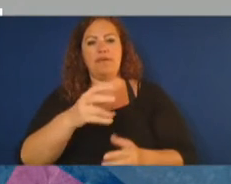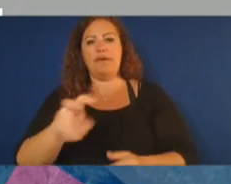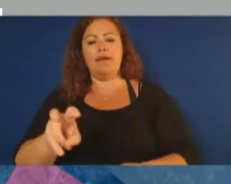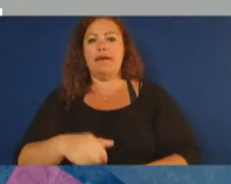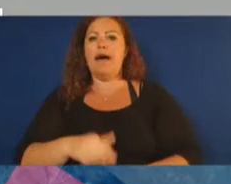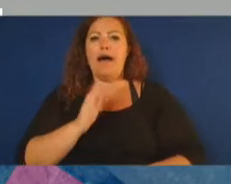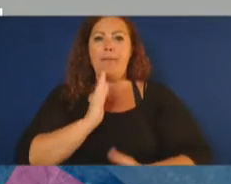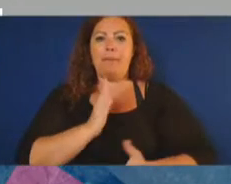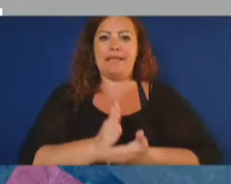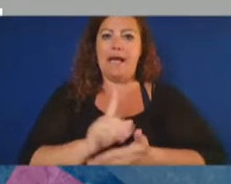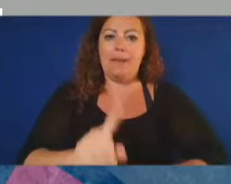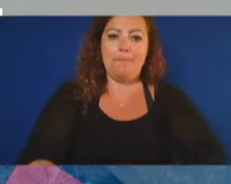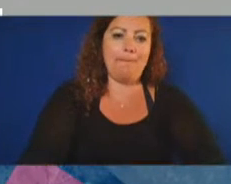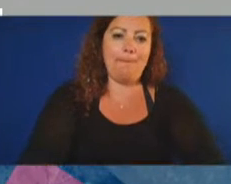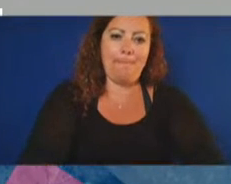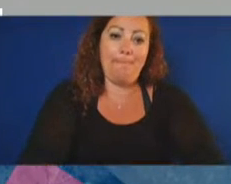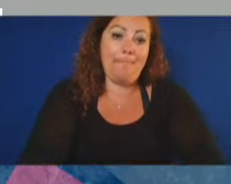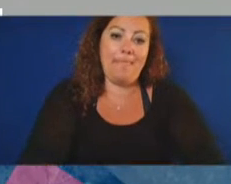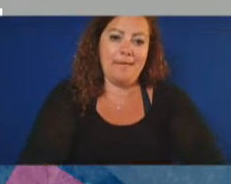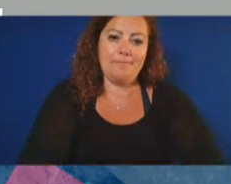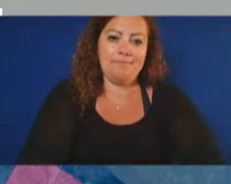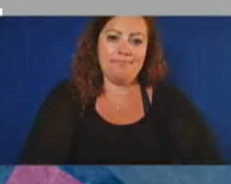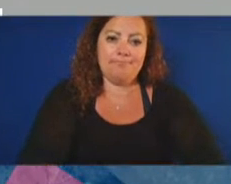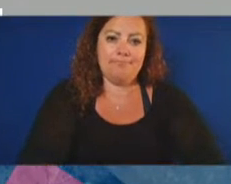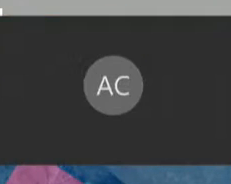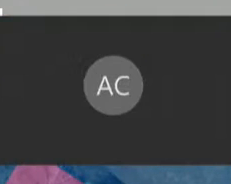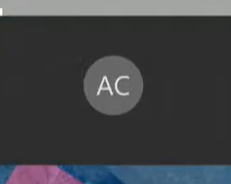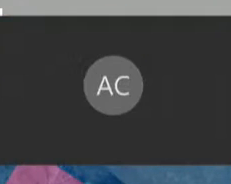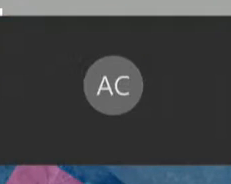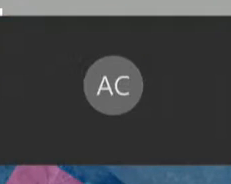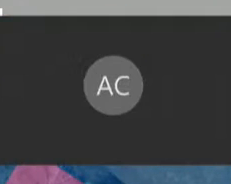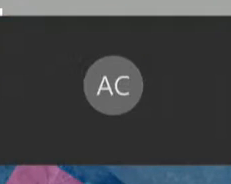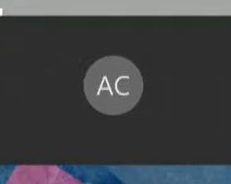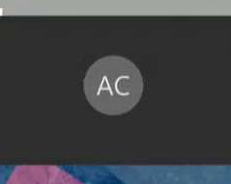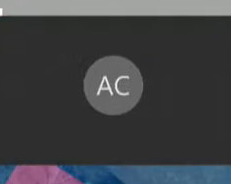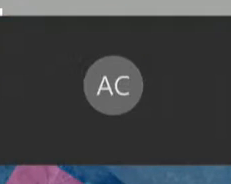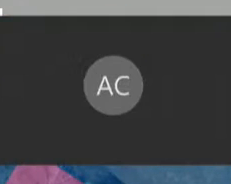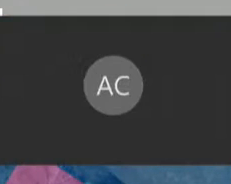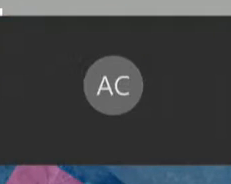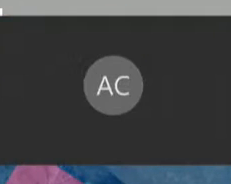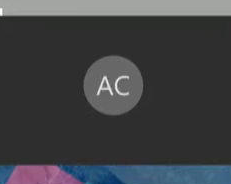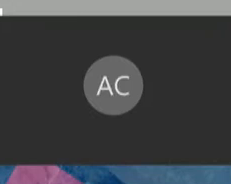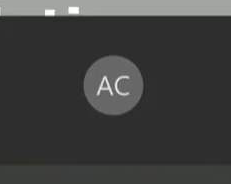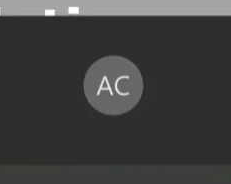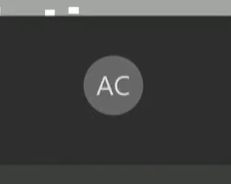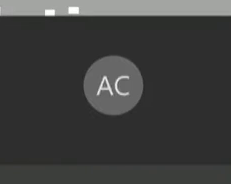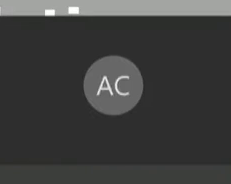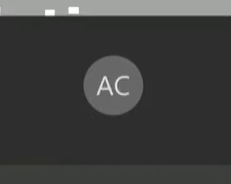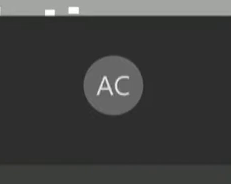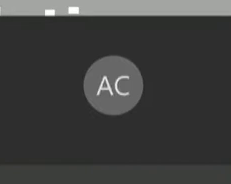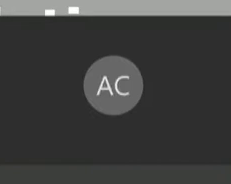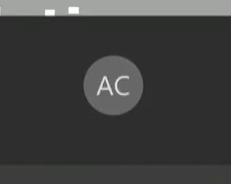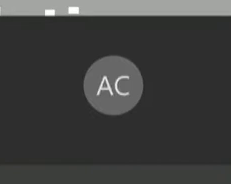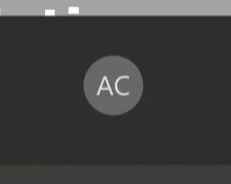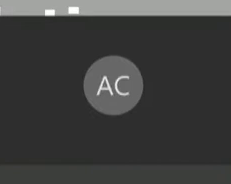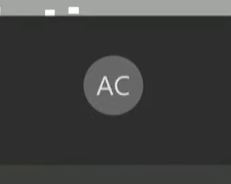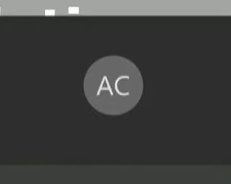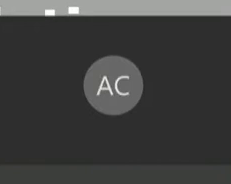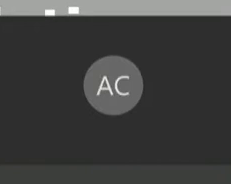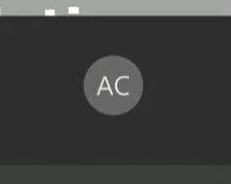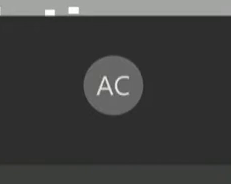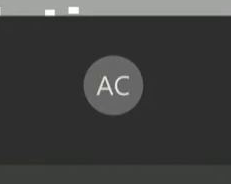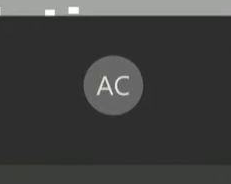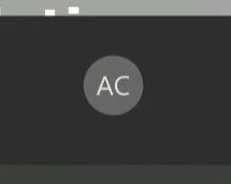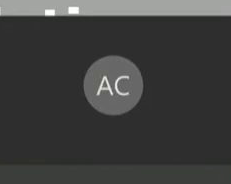seen to Tod uh surrounding these and this is again consistent with that pattern staff does recommend approval of the petition uh will take it from